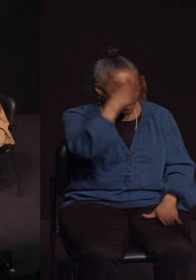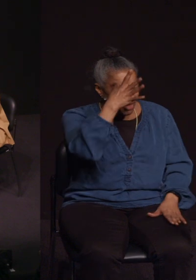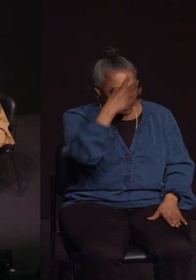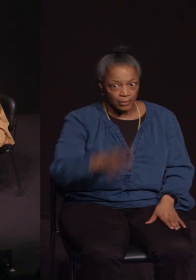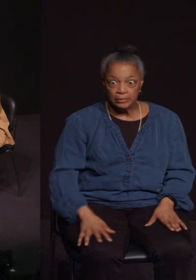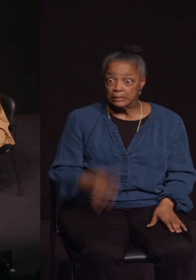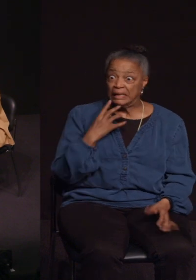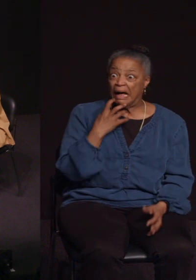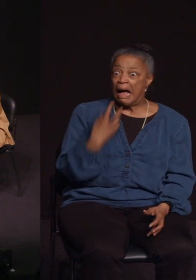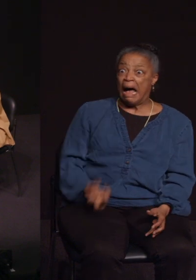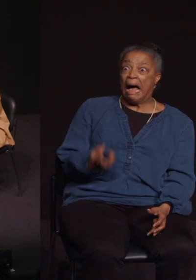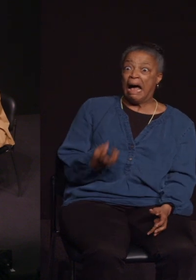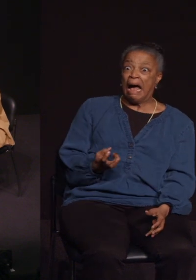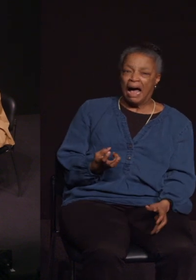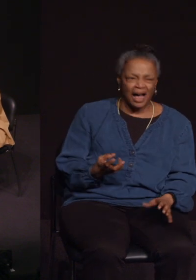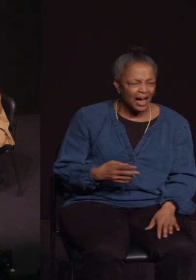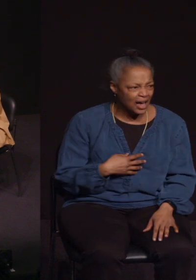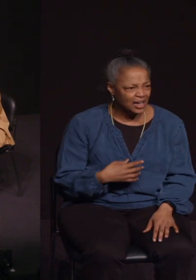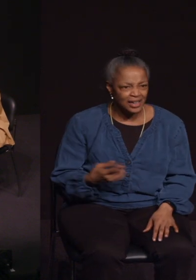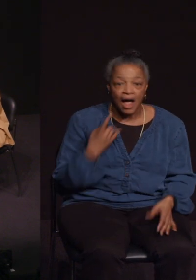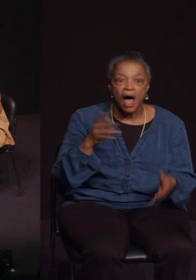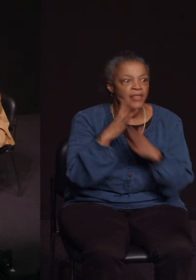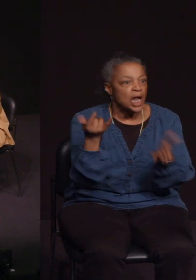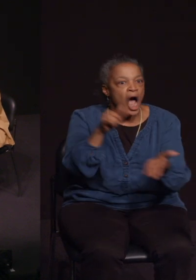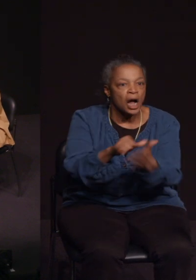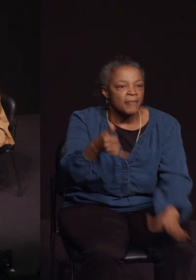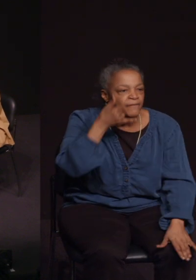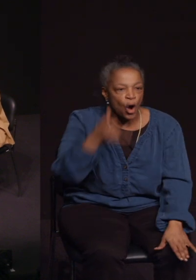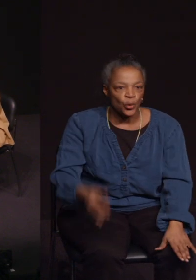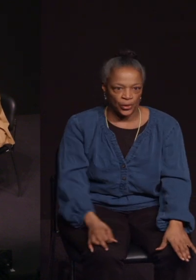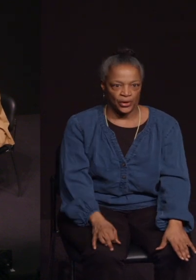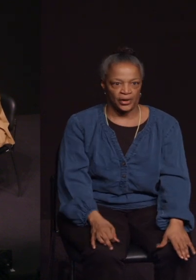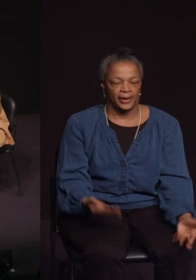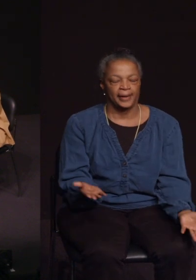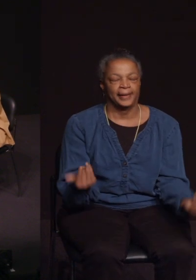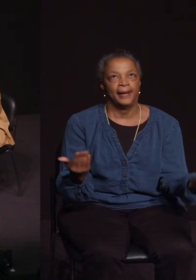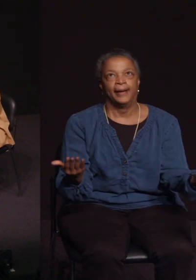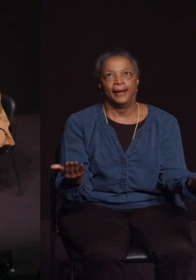He called me and told me he had a baby on the way and hung up the phone on me.